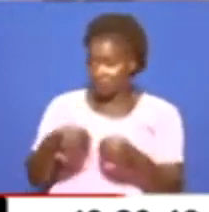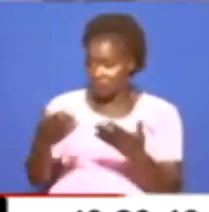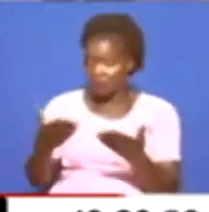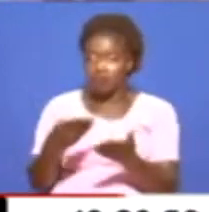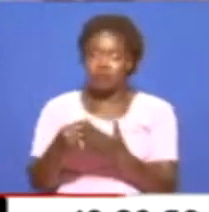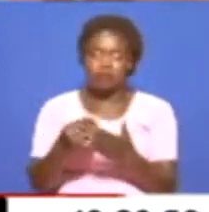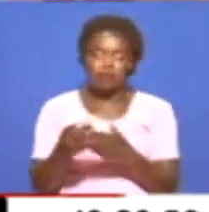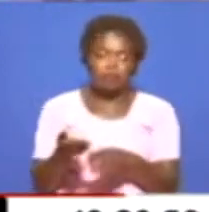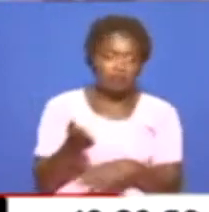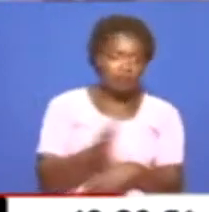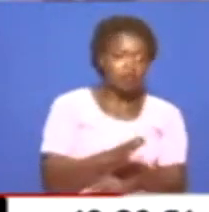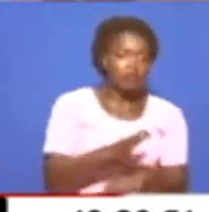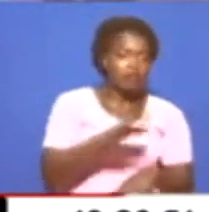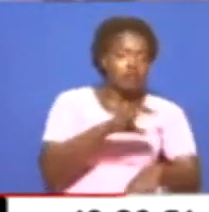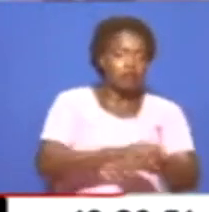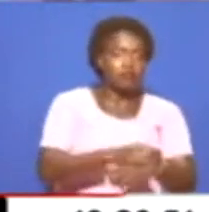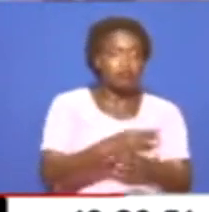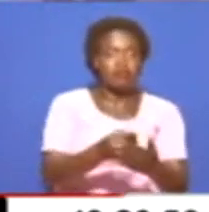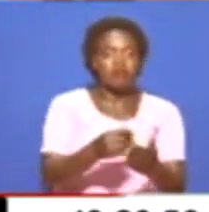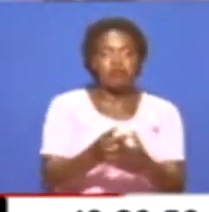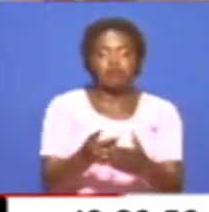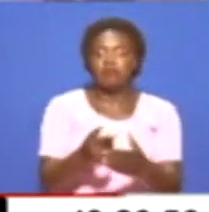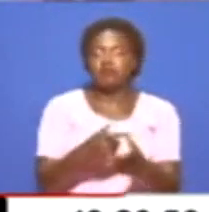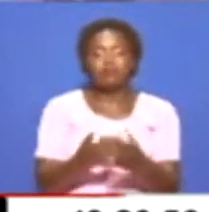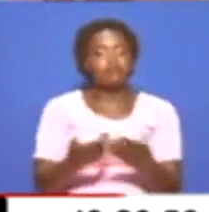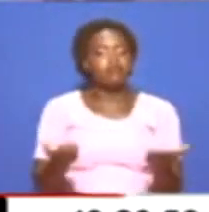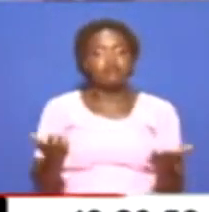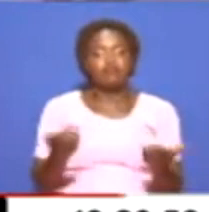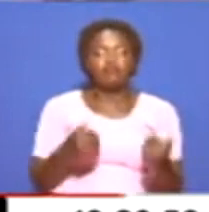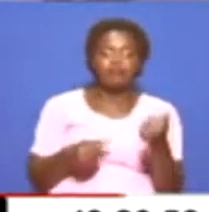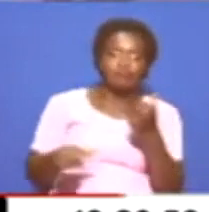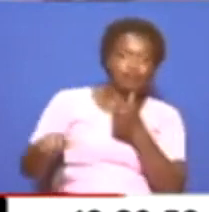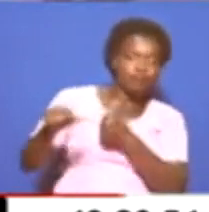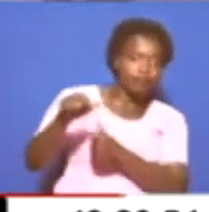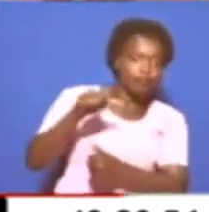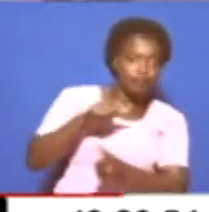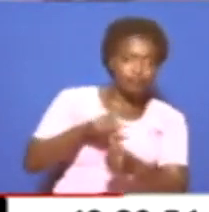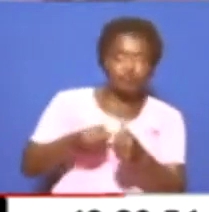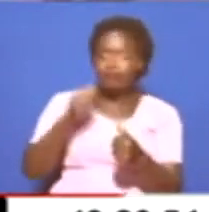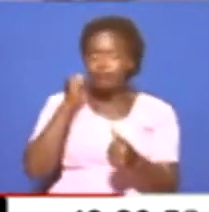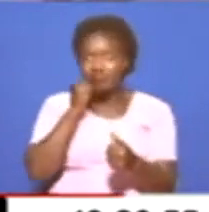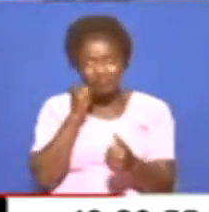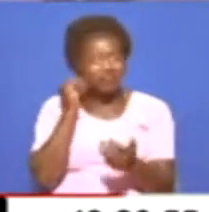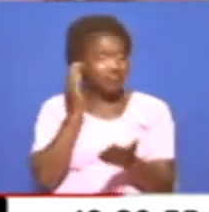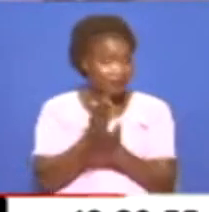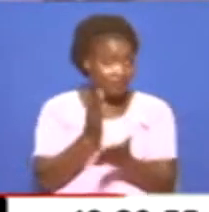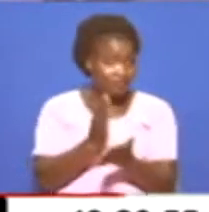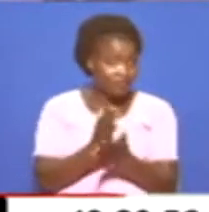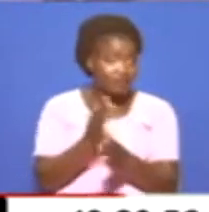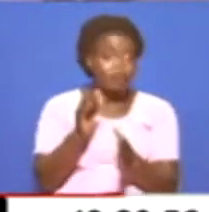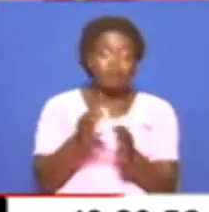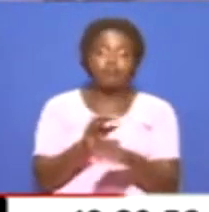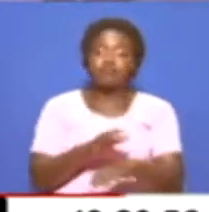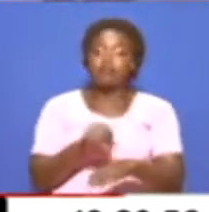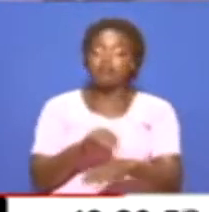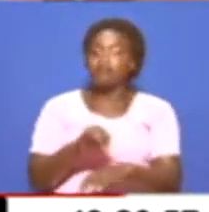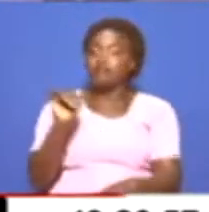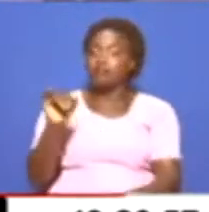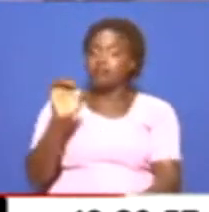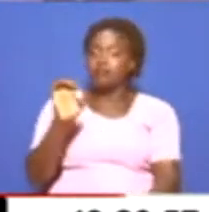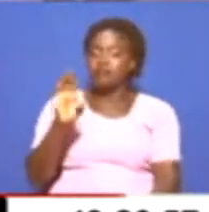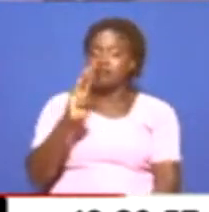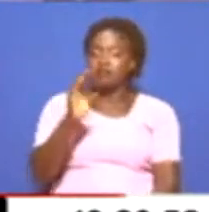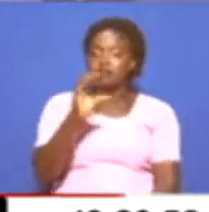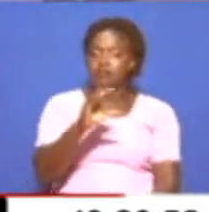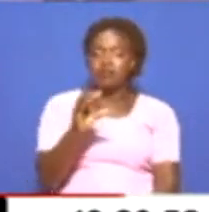go back, get back the money, and then it is a cycle like that one. So it is sad. It is sad, and I'm calling still on the IEBC to